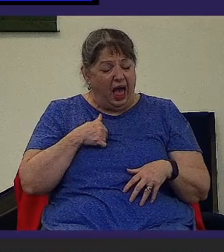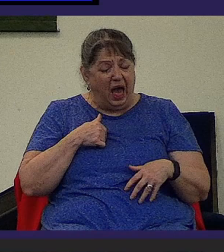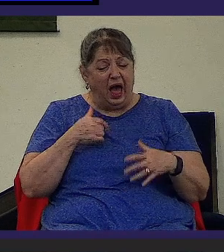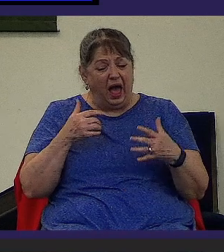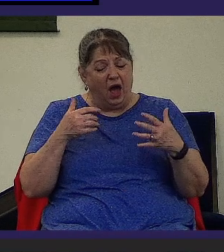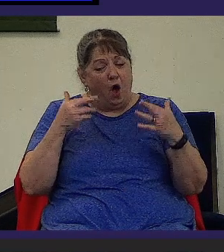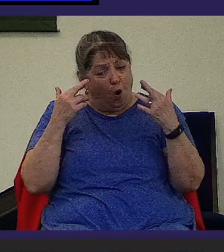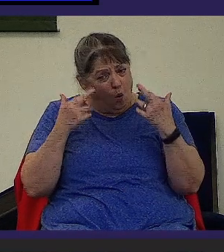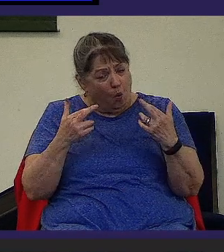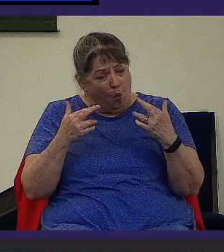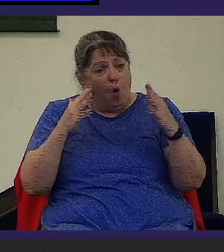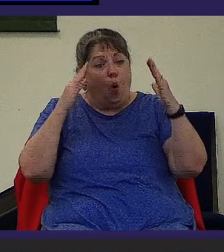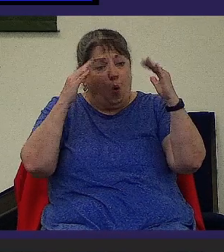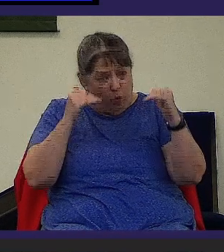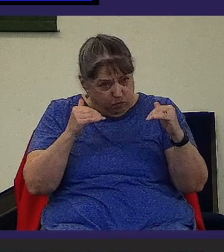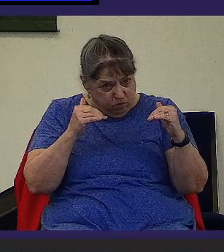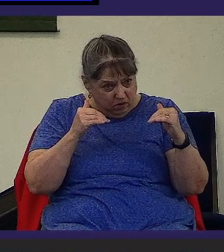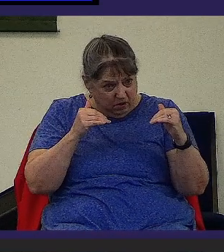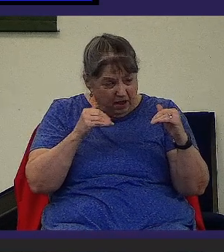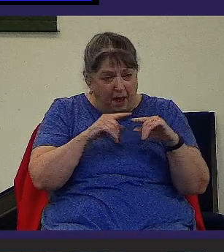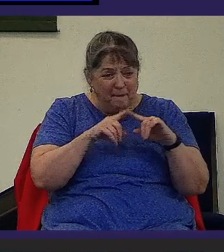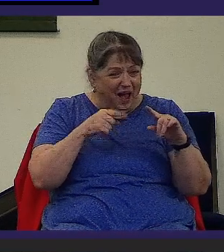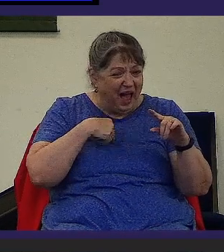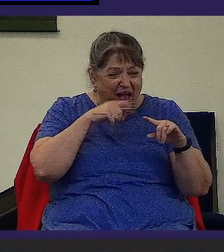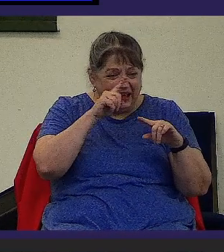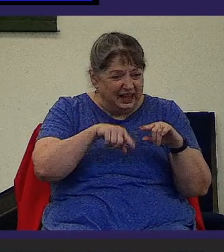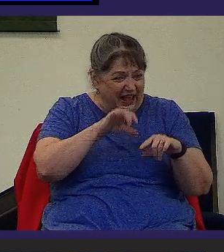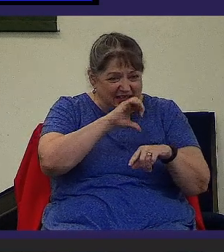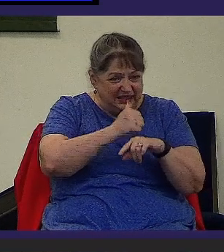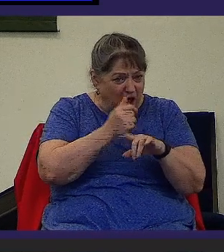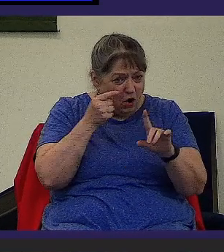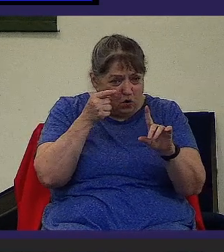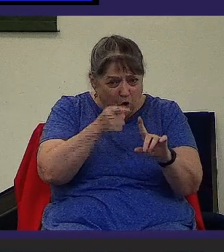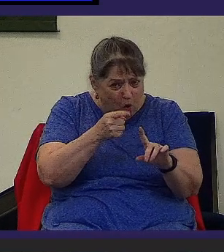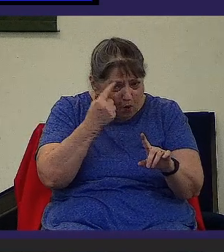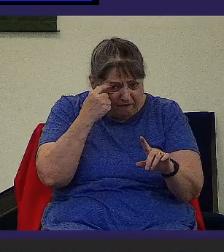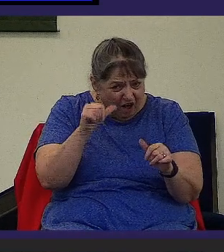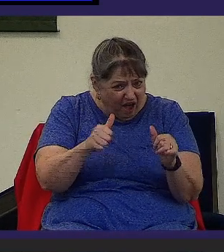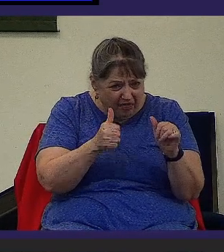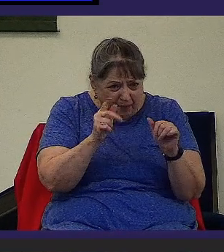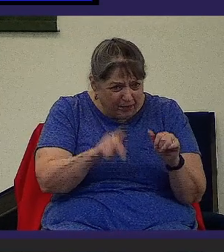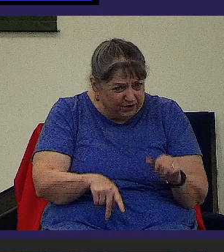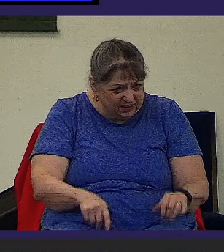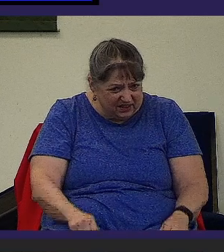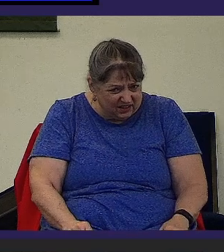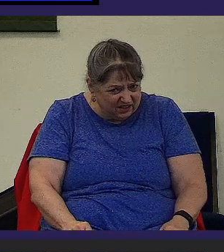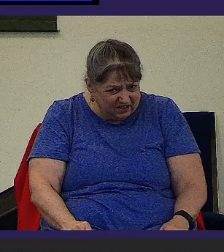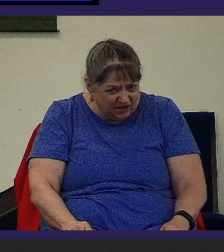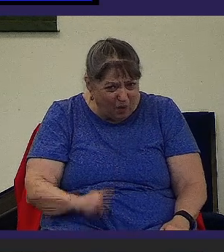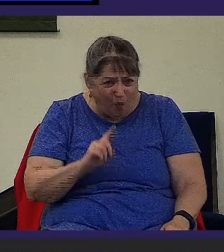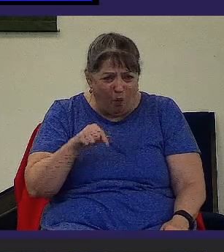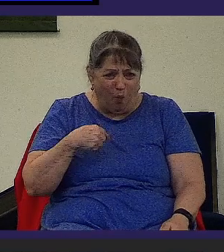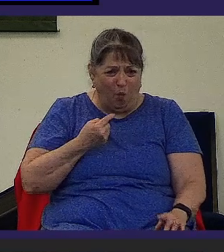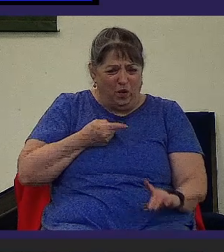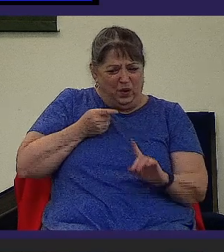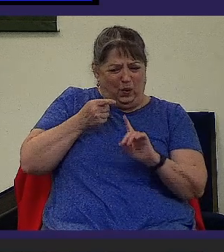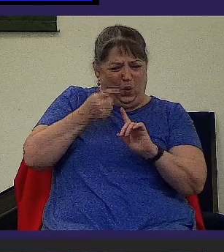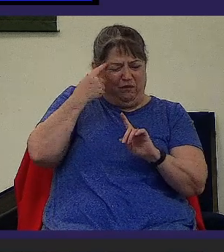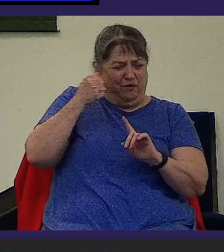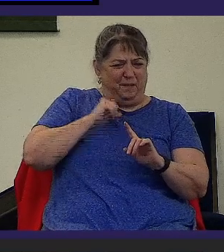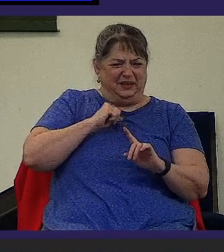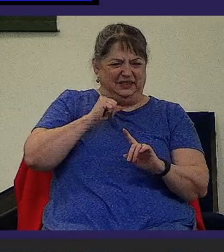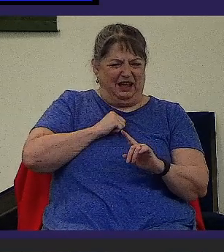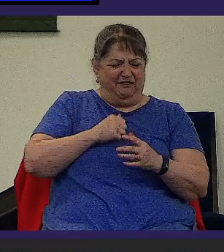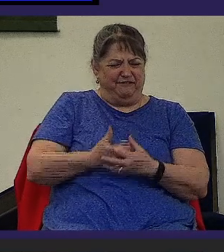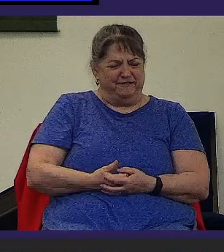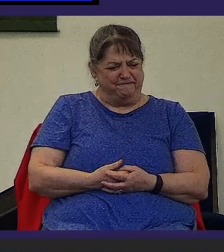our children but to have a goal like that is a goal that as long as they can keep that goal from transpiring in their lives you're going